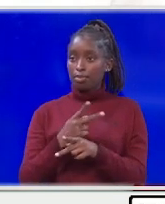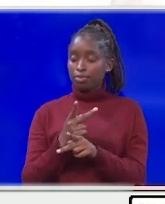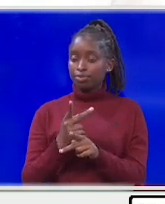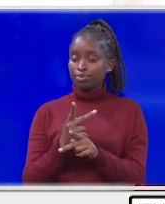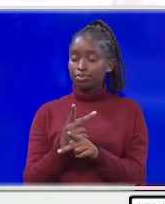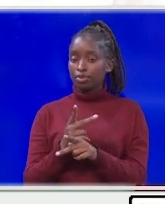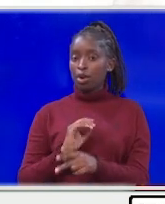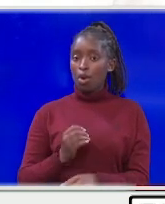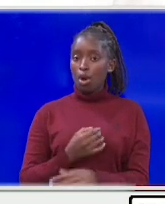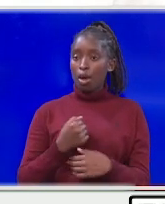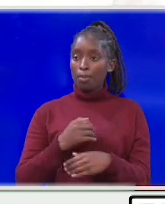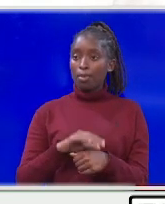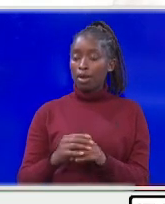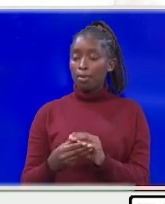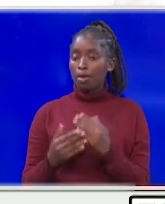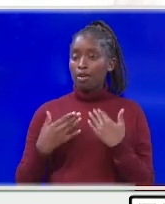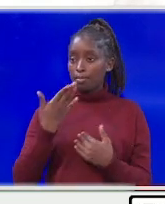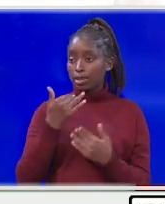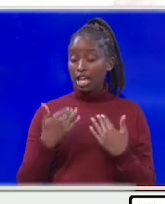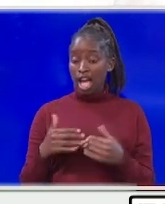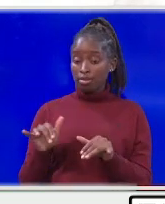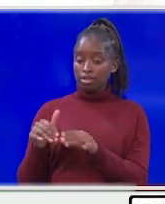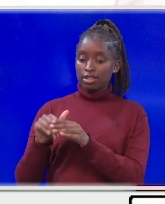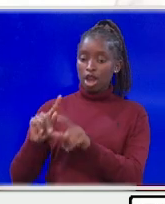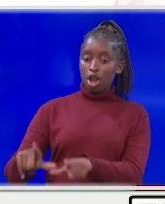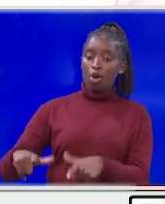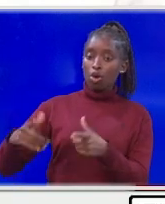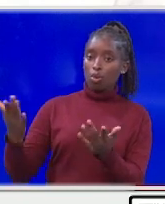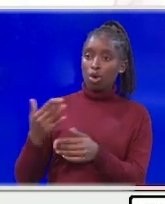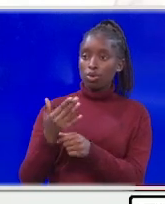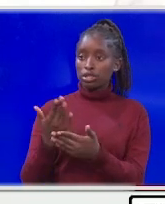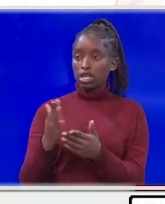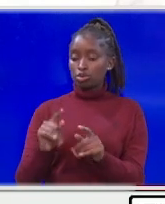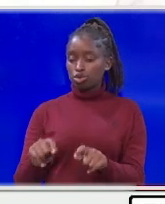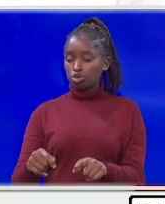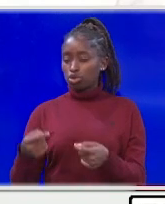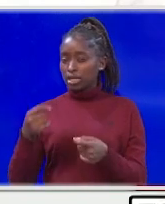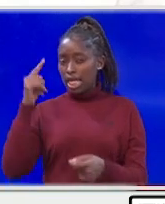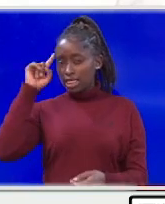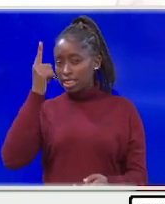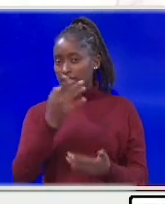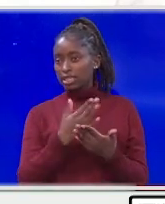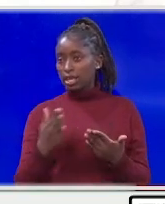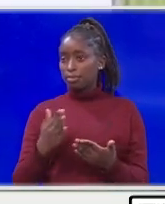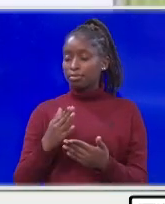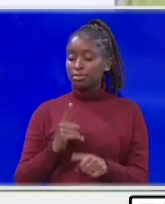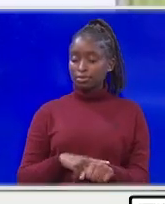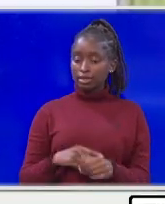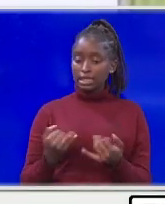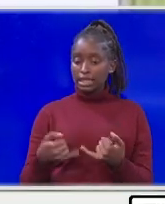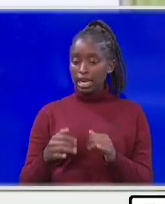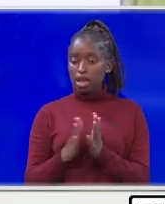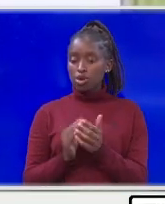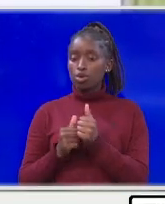fantastic manufacturing plant in Limuru where they do some of the shoes. So I think it's just high time that we continue to support